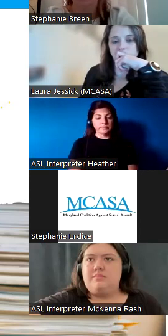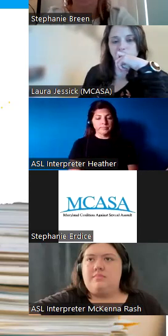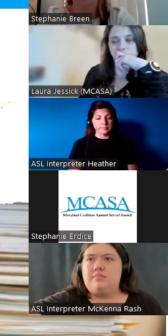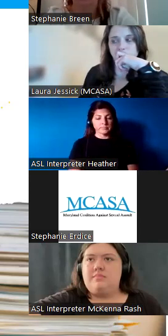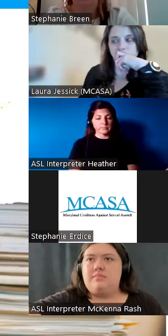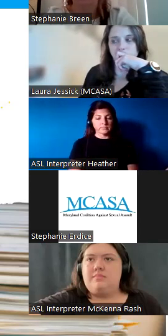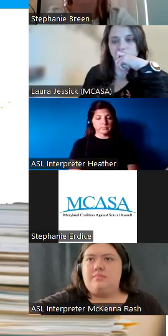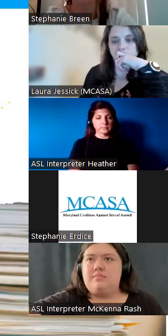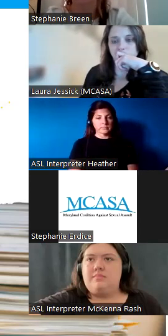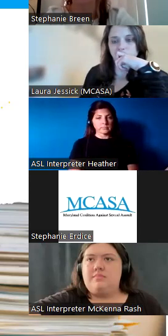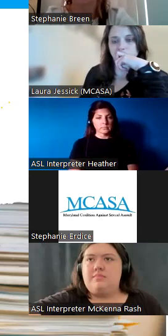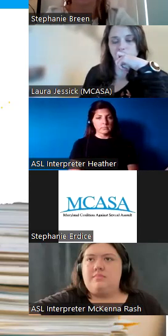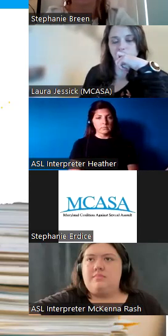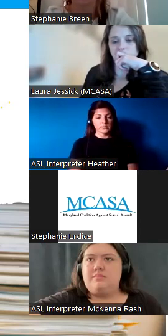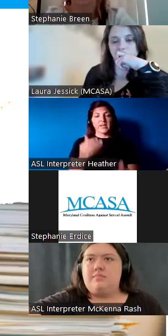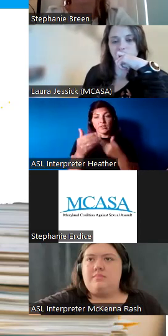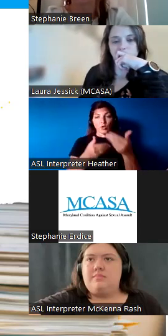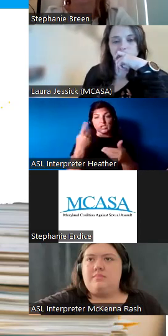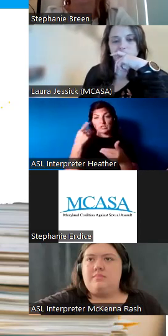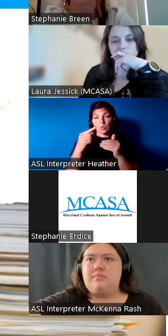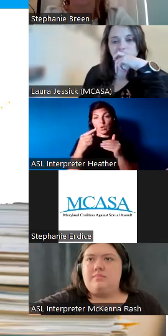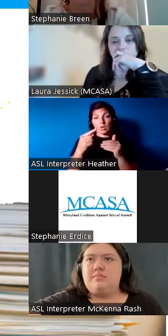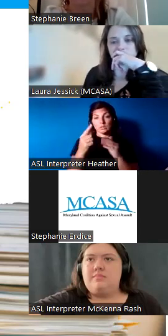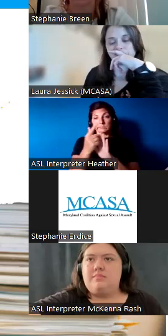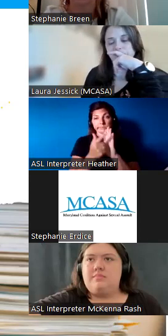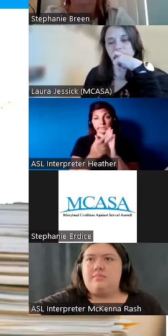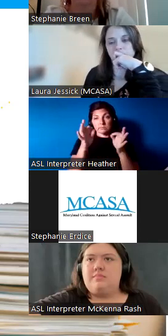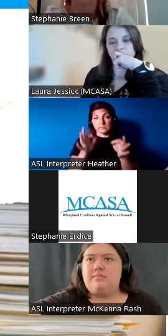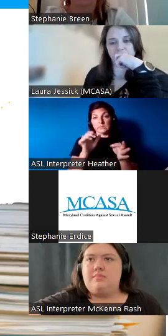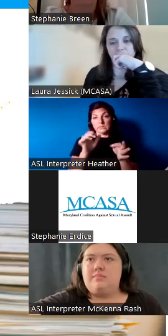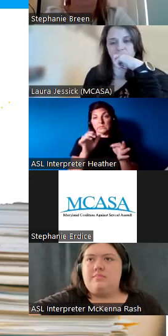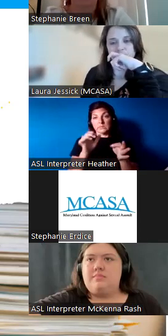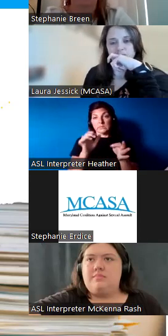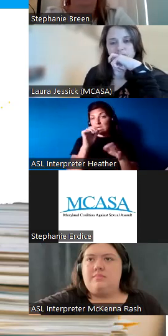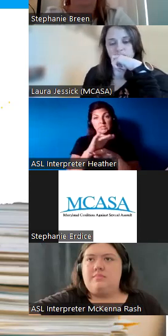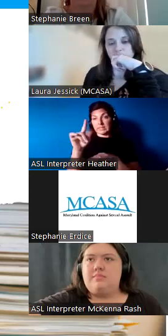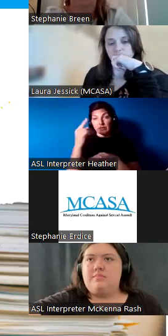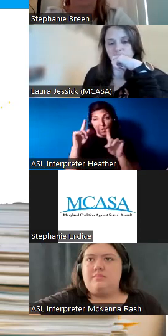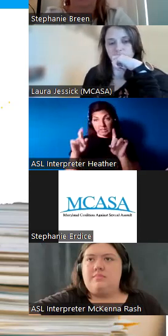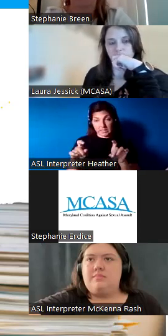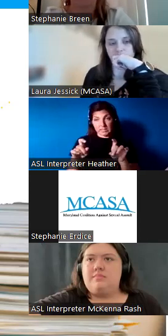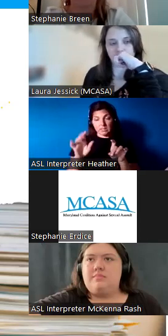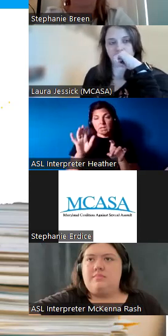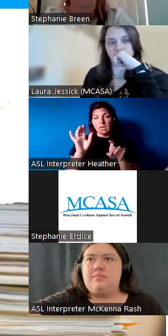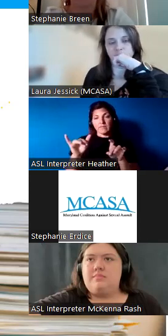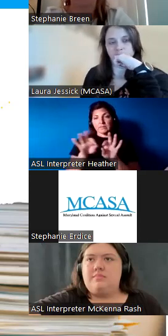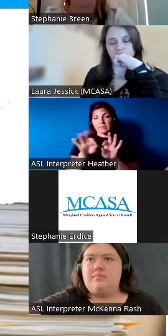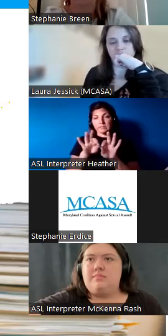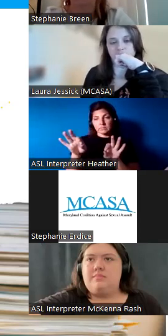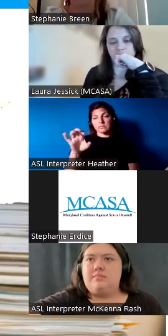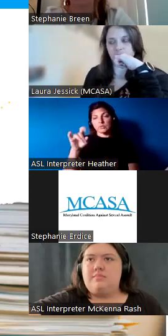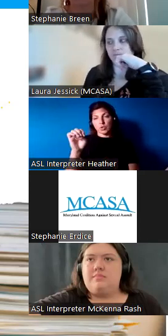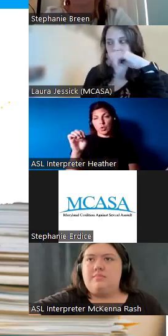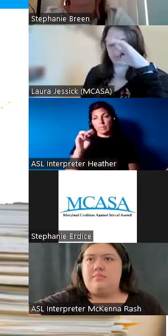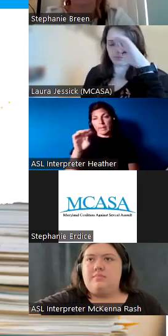process for law enforcement's decision not to send a kit for testing is codified in the code of the